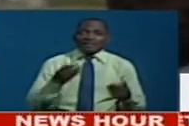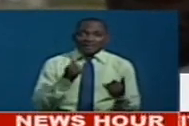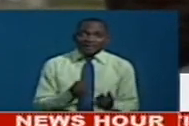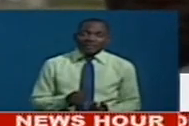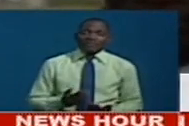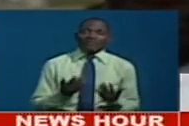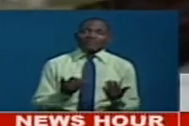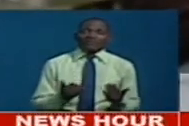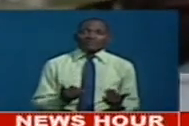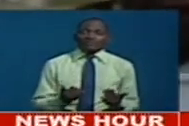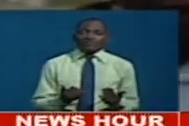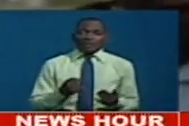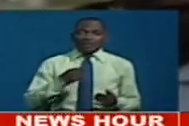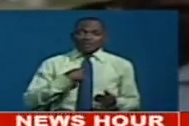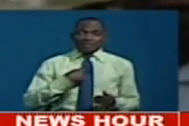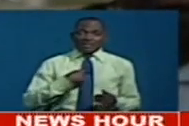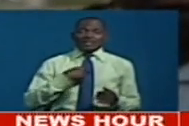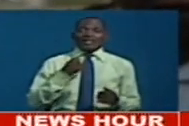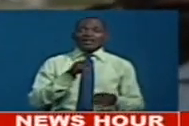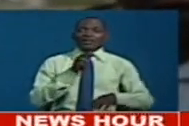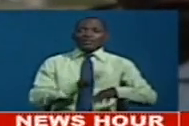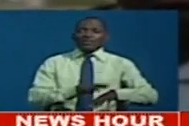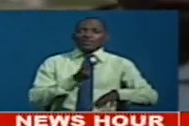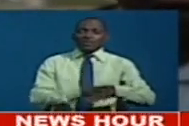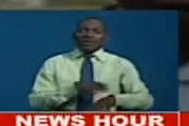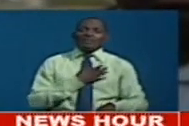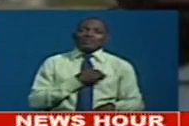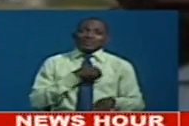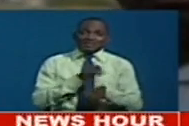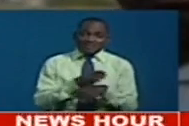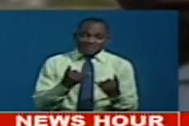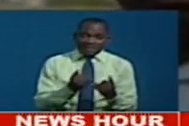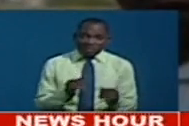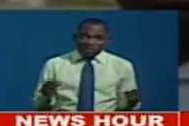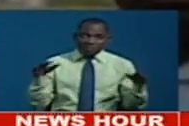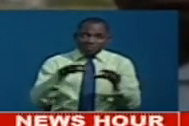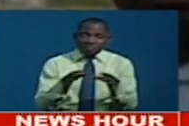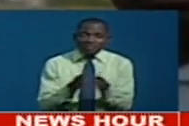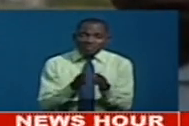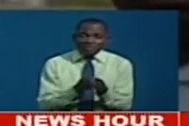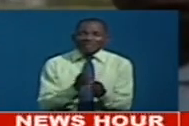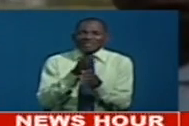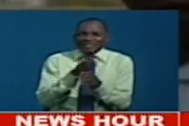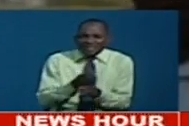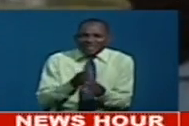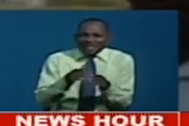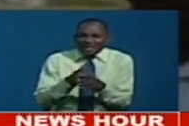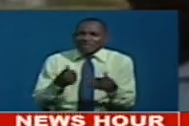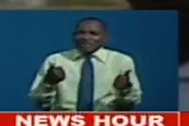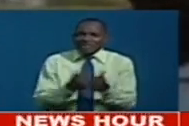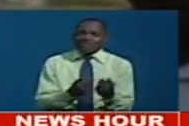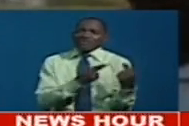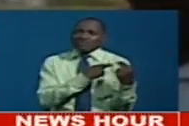gentlemen, may I, however, caution that as we celebrate, we should be mindful of some challenges and